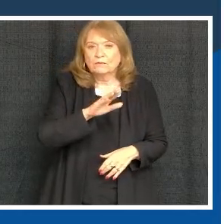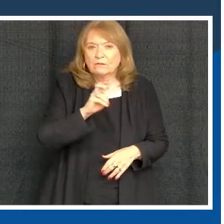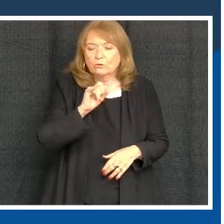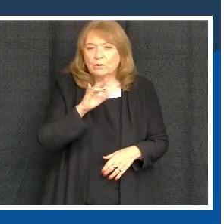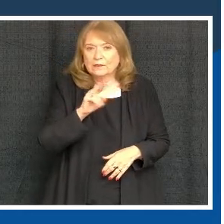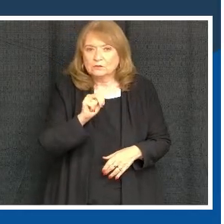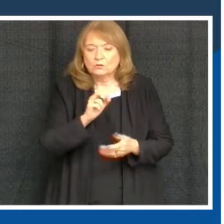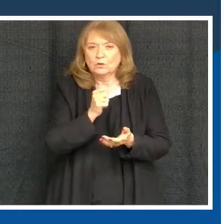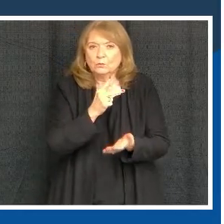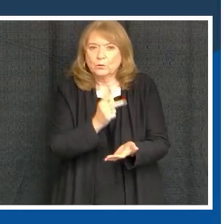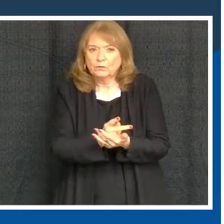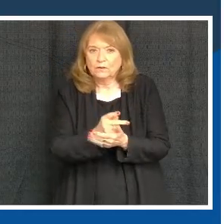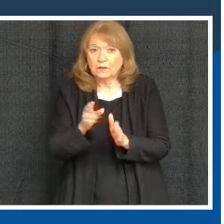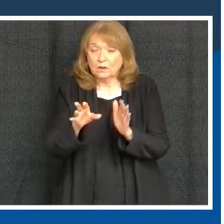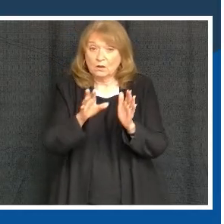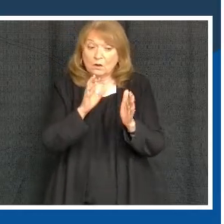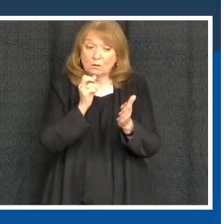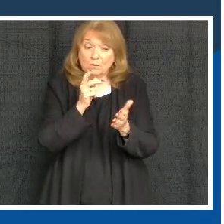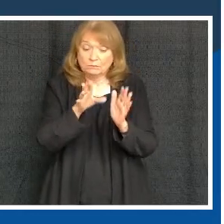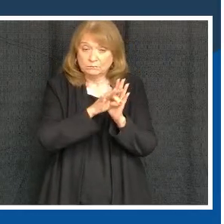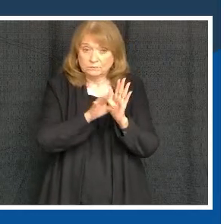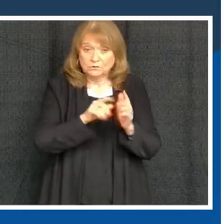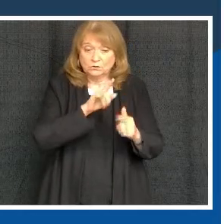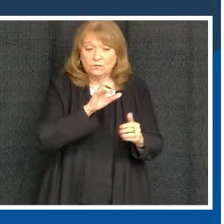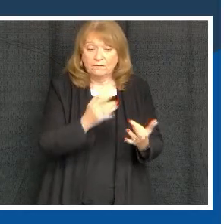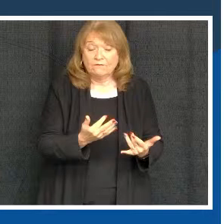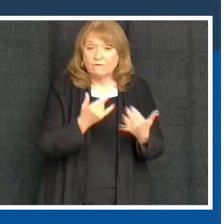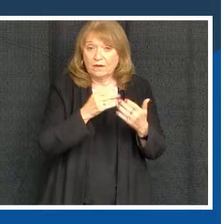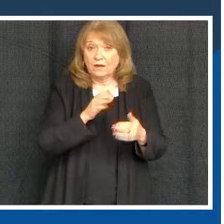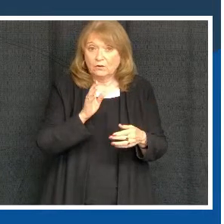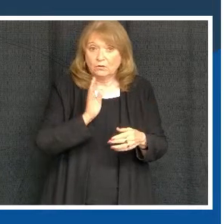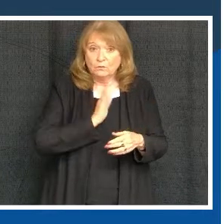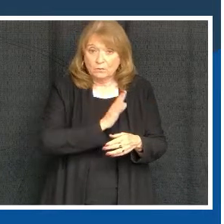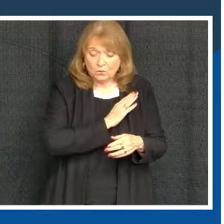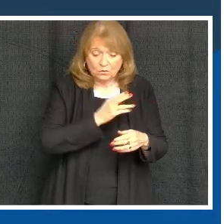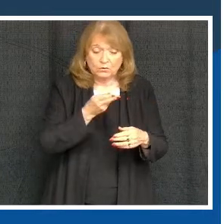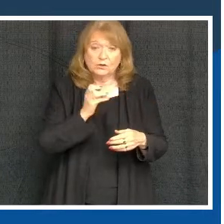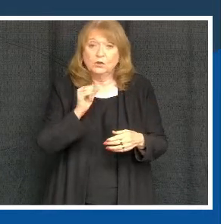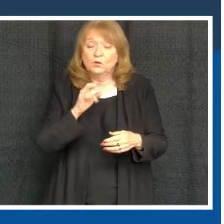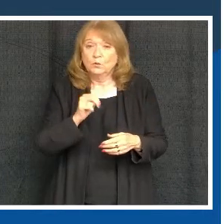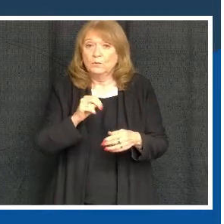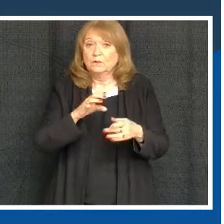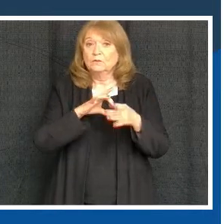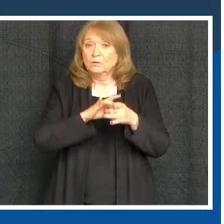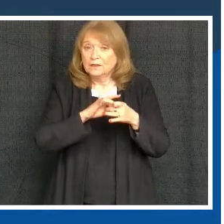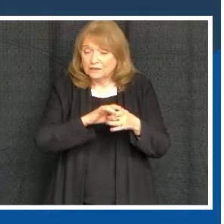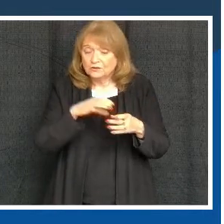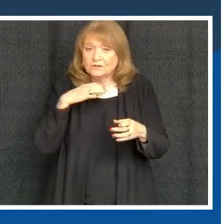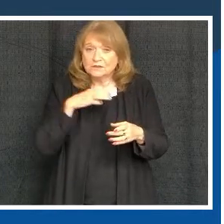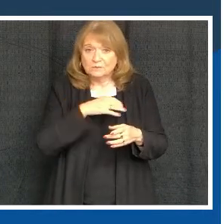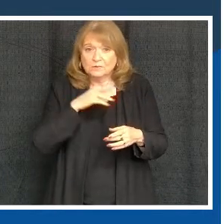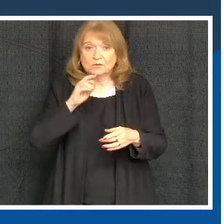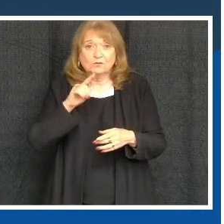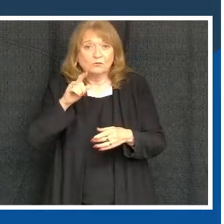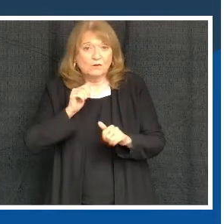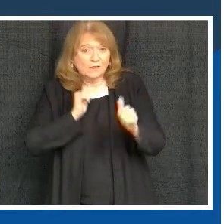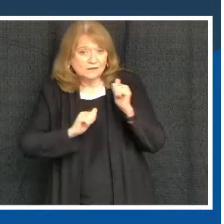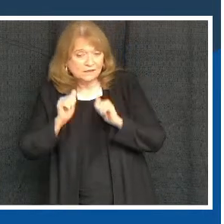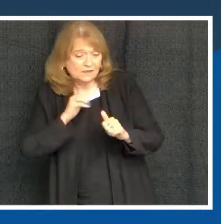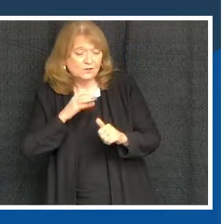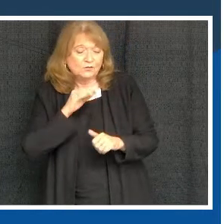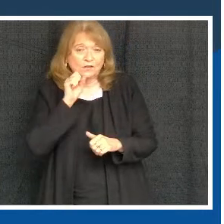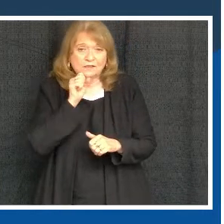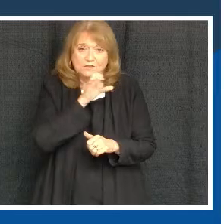resolution approving appointments to the Fire Board of Appeals, Human Relations Commission, Roxy Regional Theater Board, and Senior Center